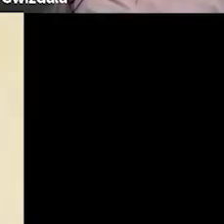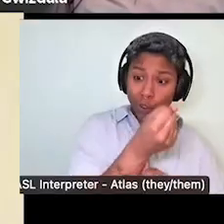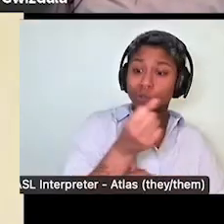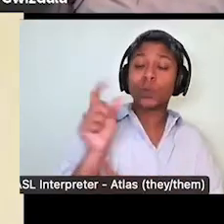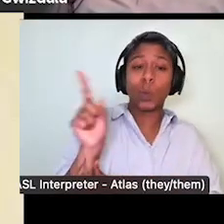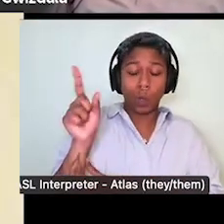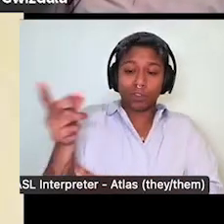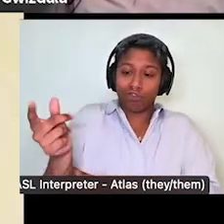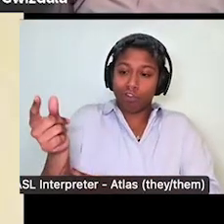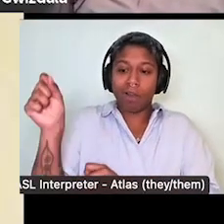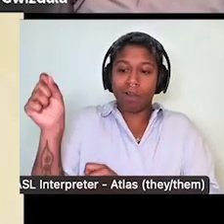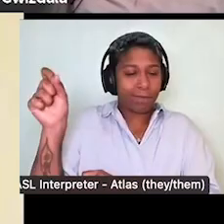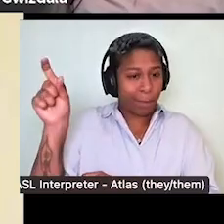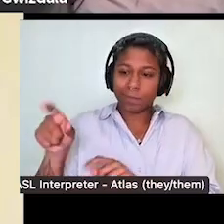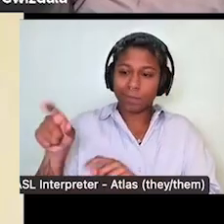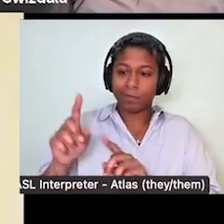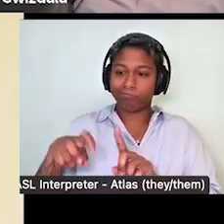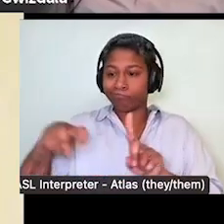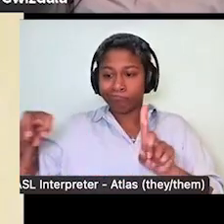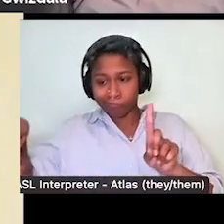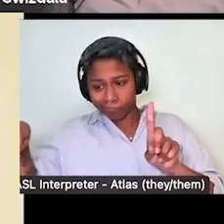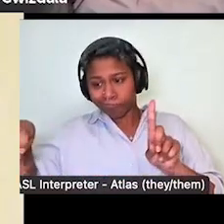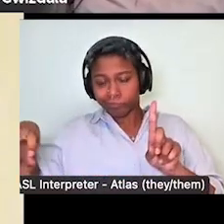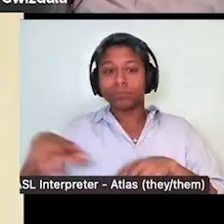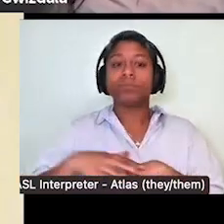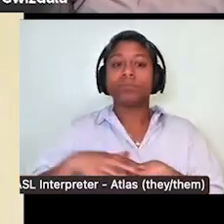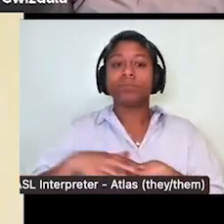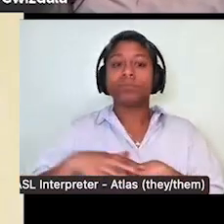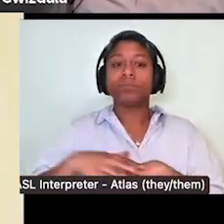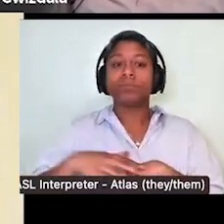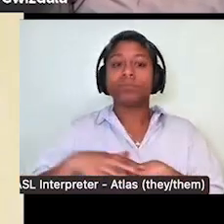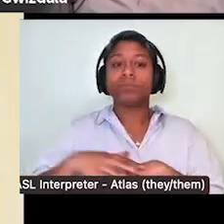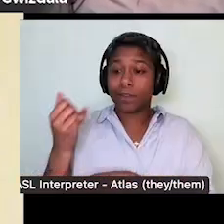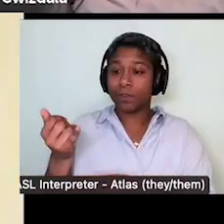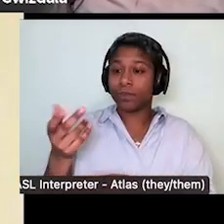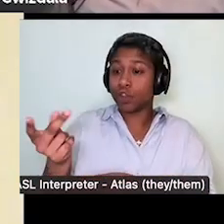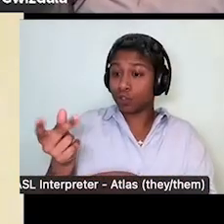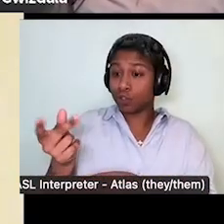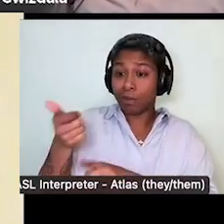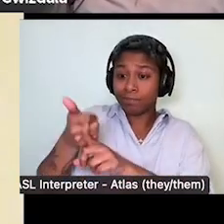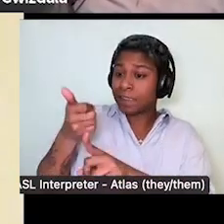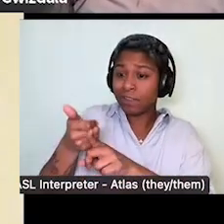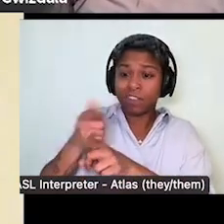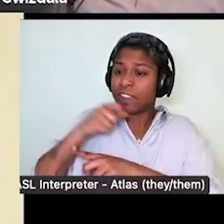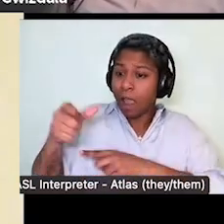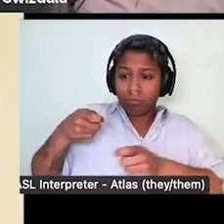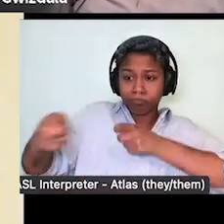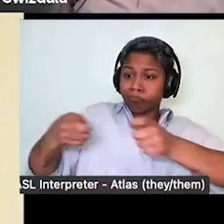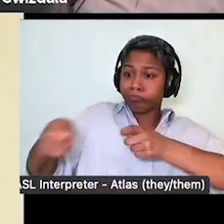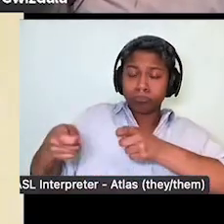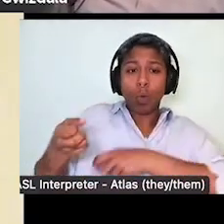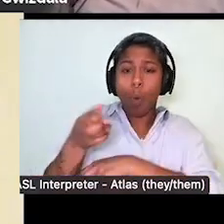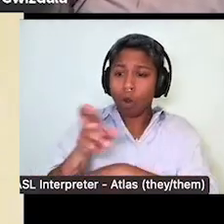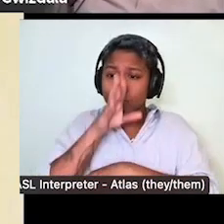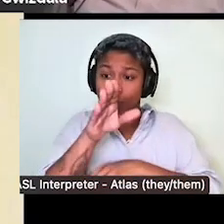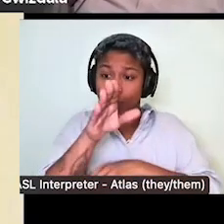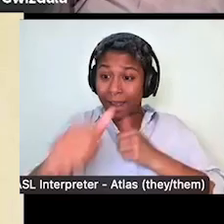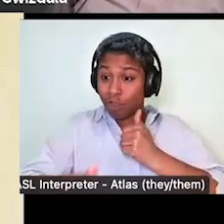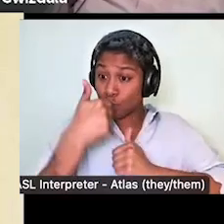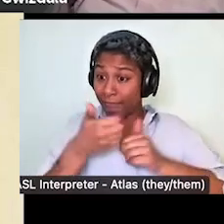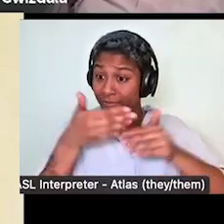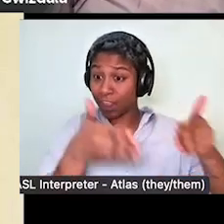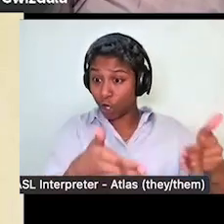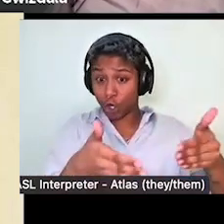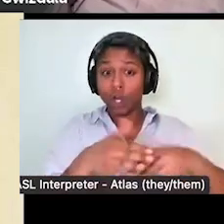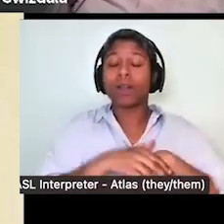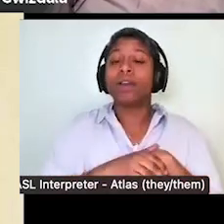control or it causes a direct threat, it's up to the place of public accommodation to allow the individual with a